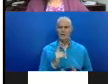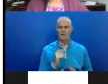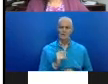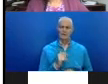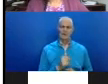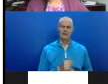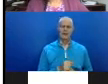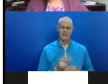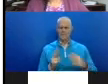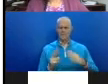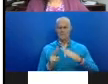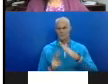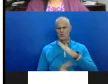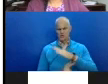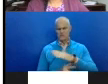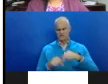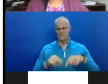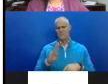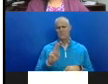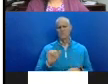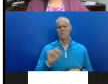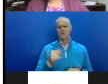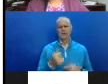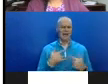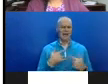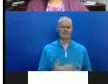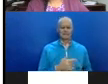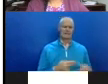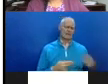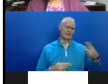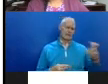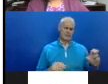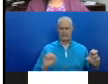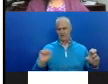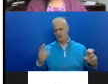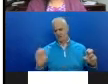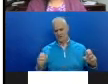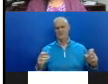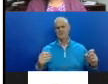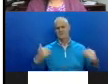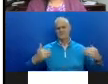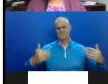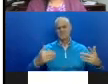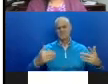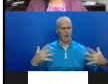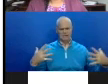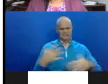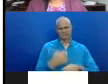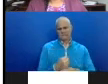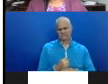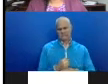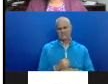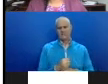at Bridges I'm using that pronoun now just in this brief conversation, to just because people are so used